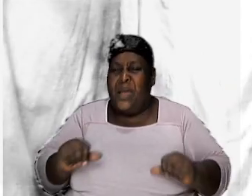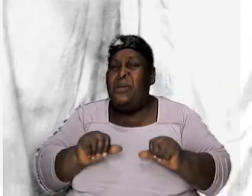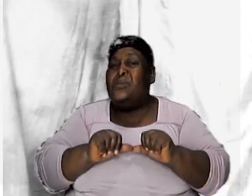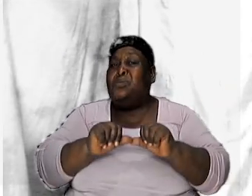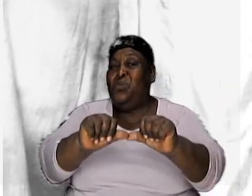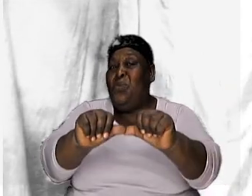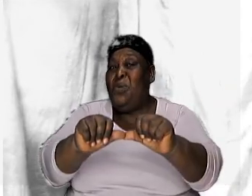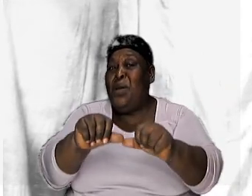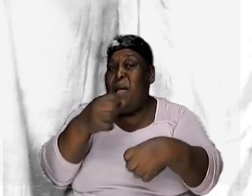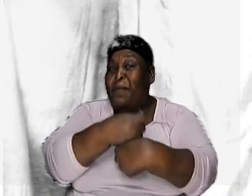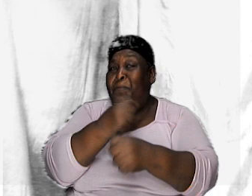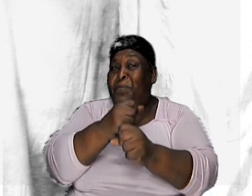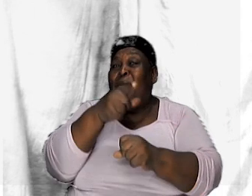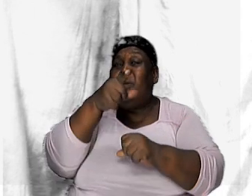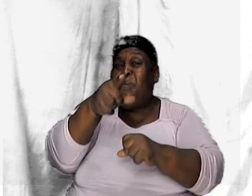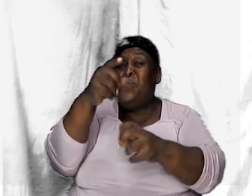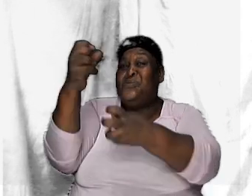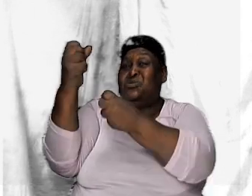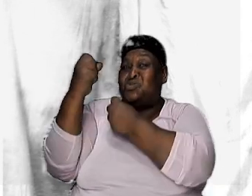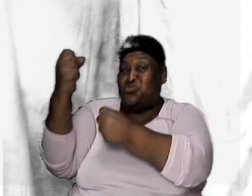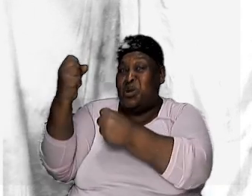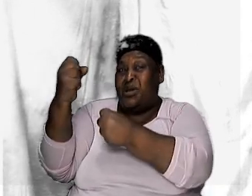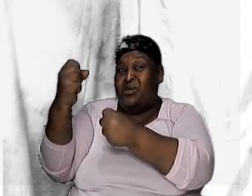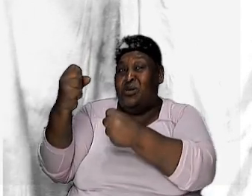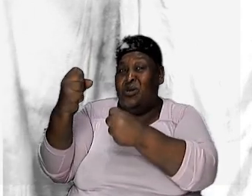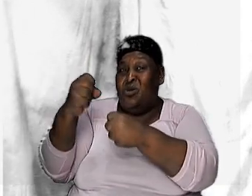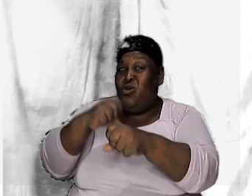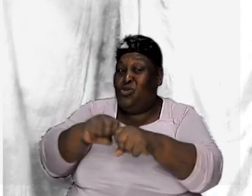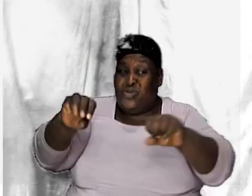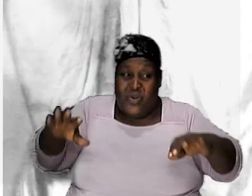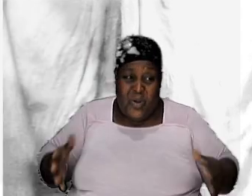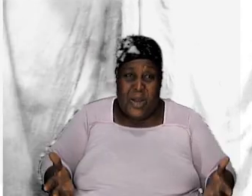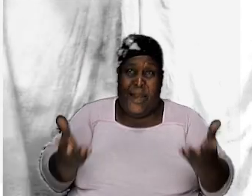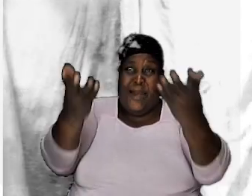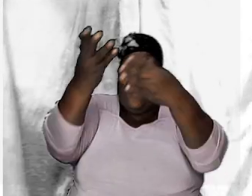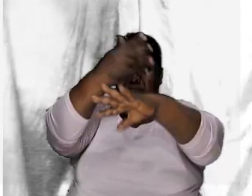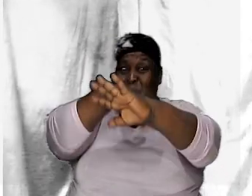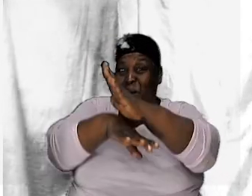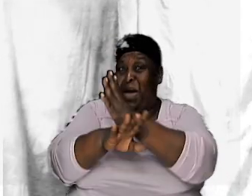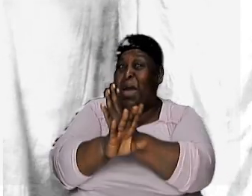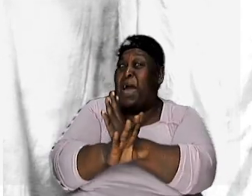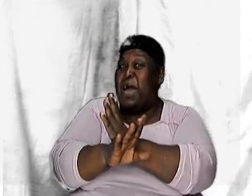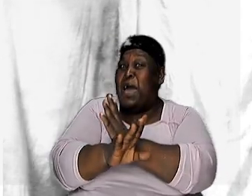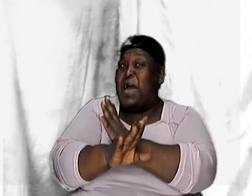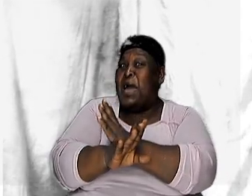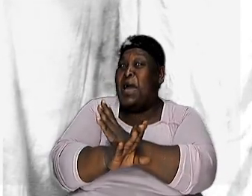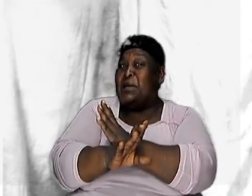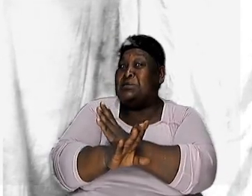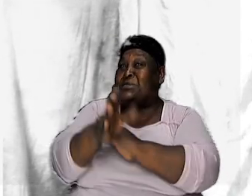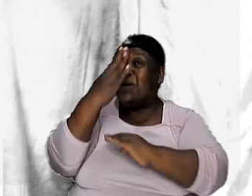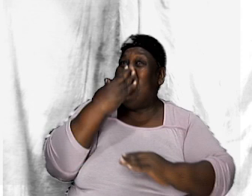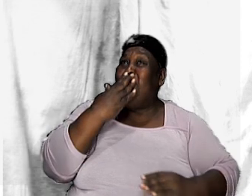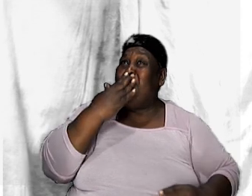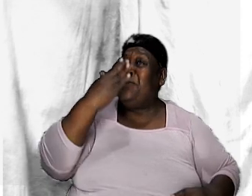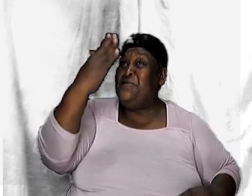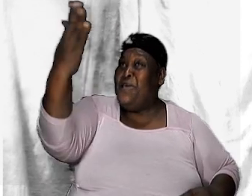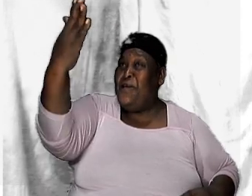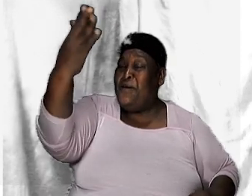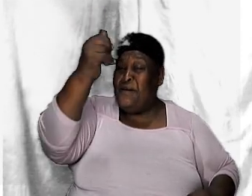we extend our hands when we come to church. Amen. And we told God and we said, God, we thank